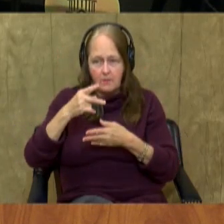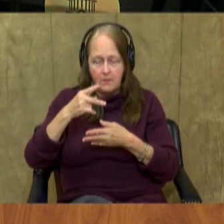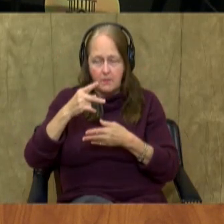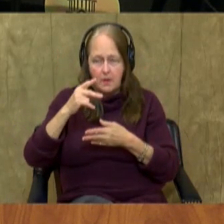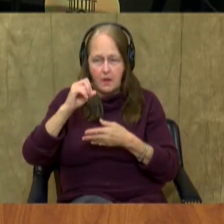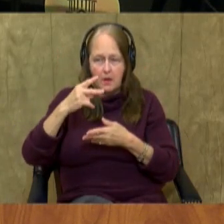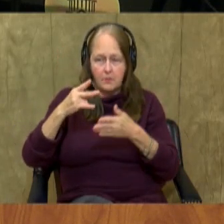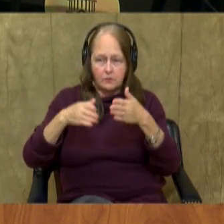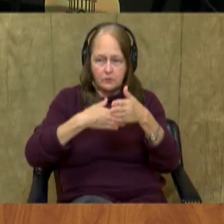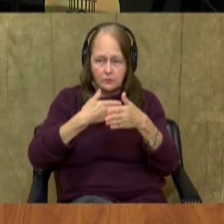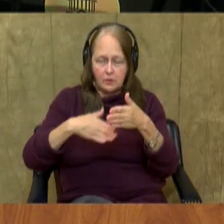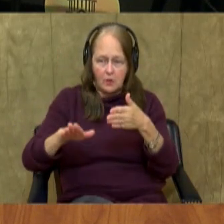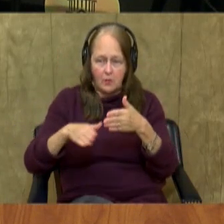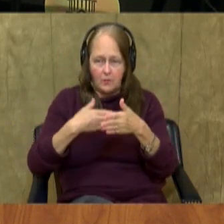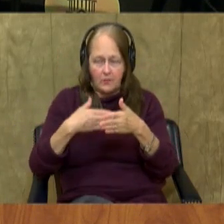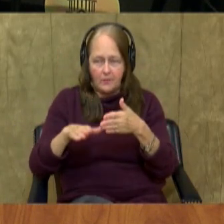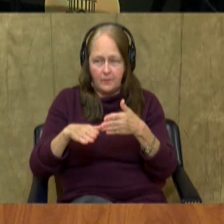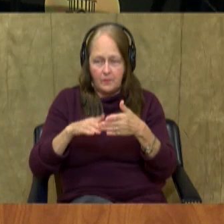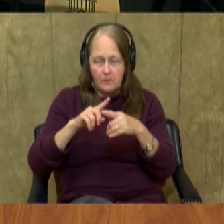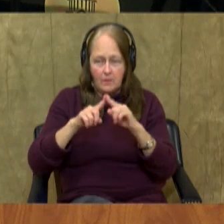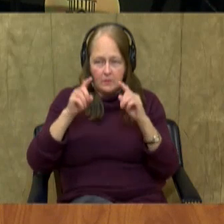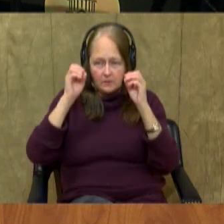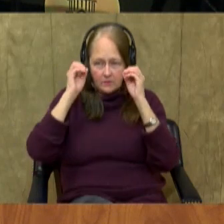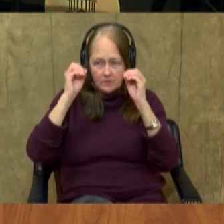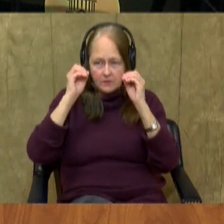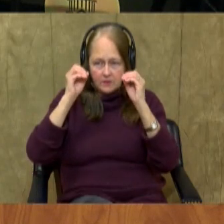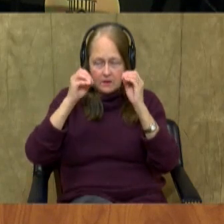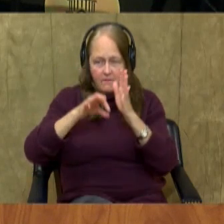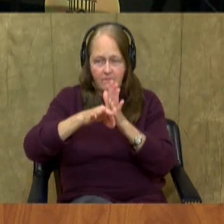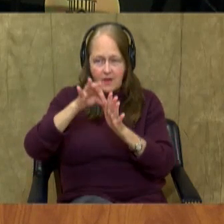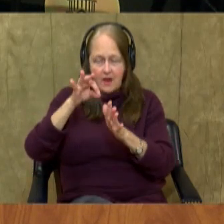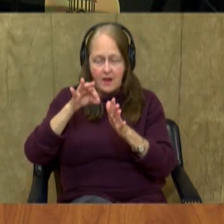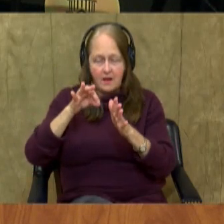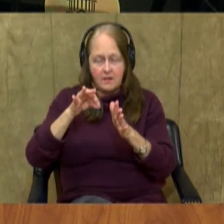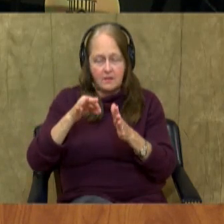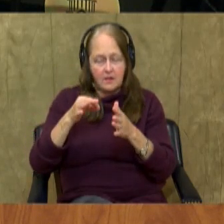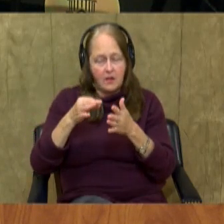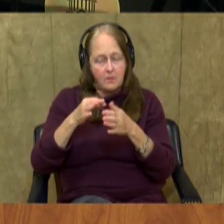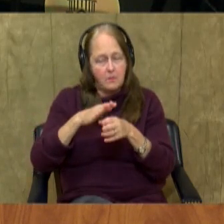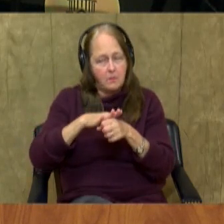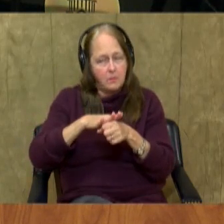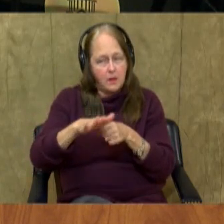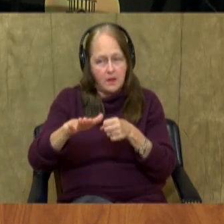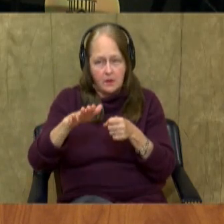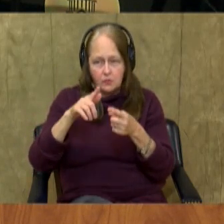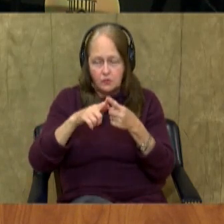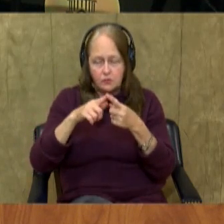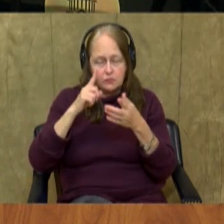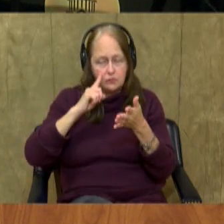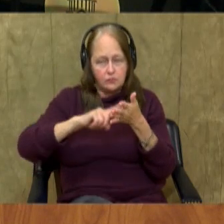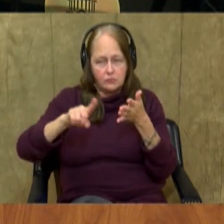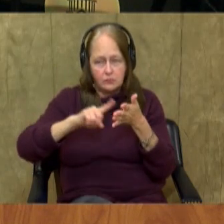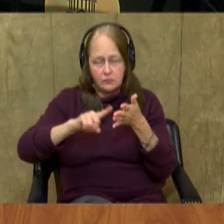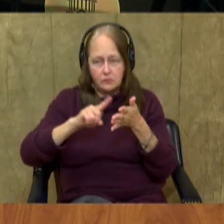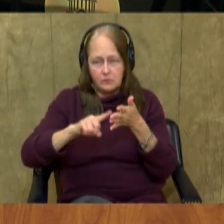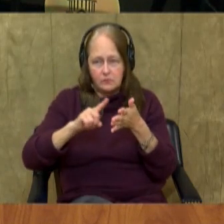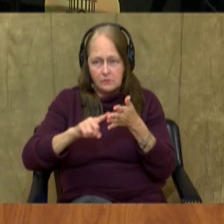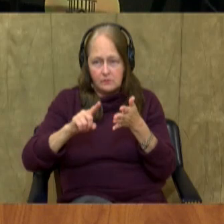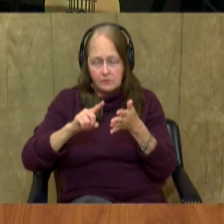be objectionable, but teachers can find plenty of acceptable options to explore.